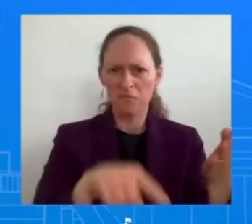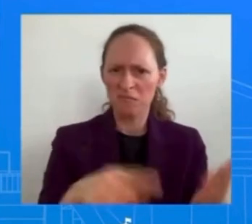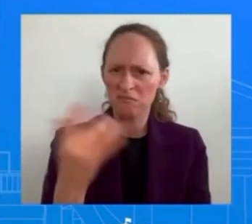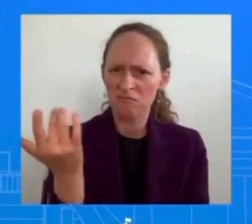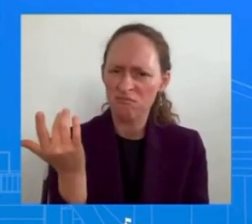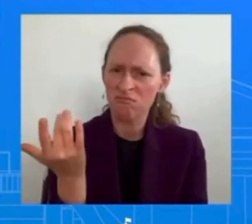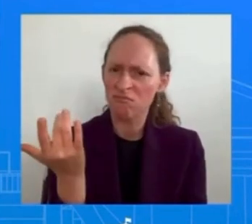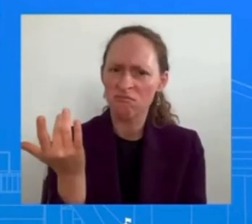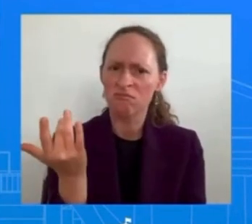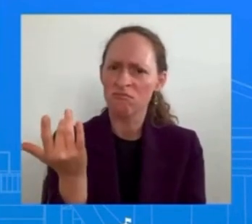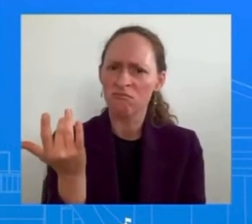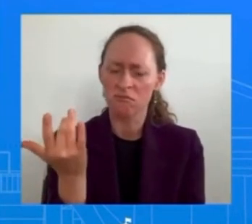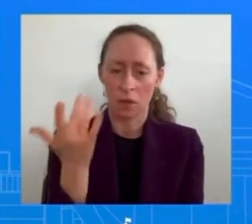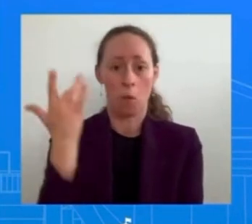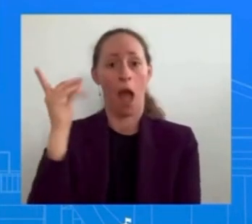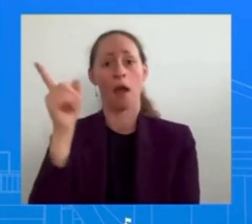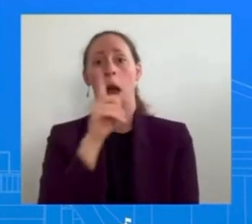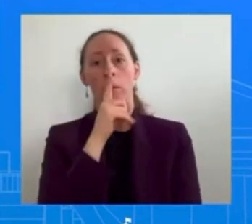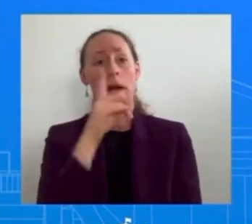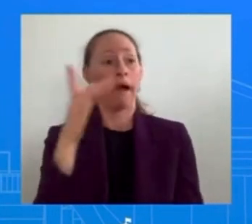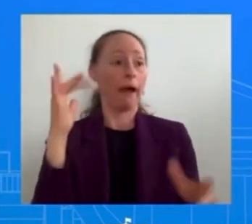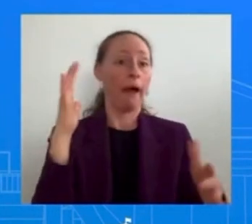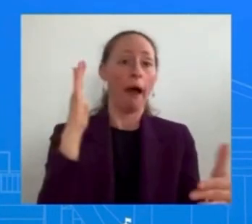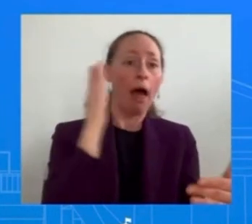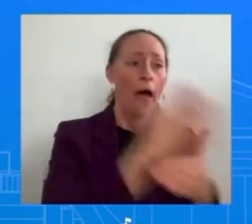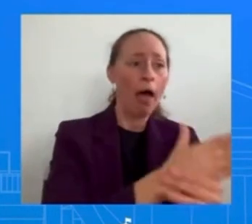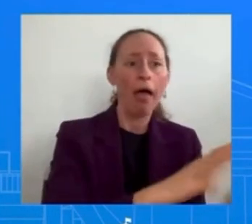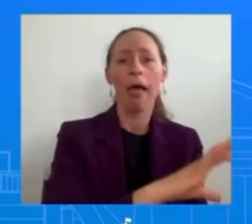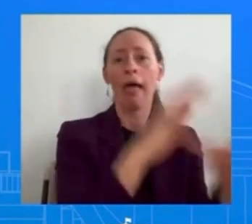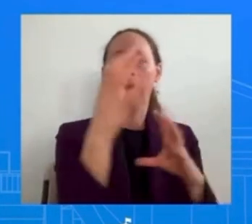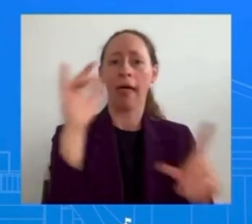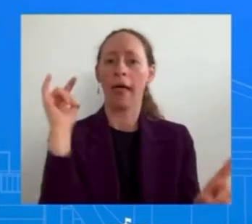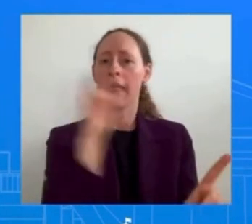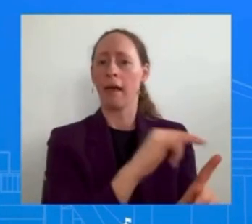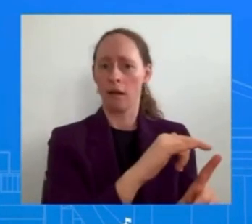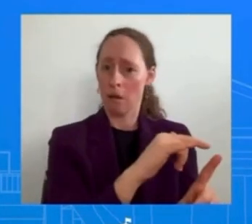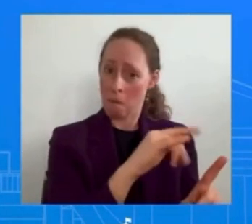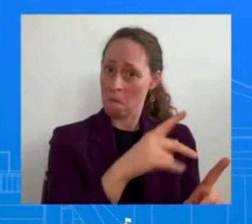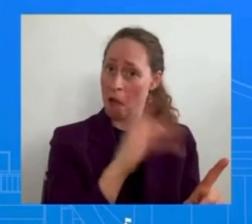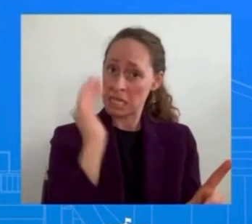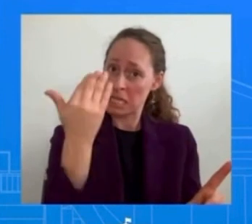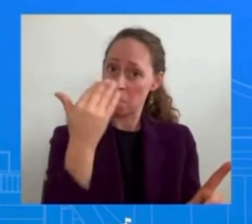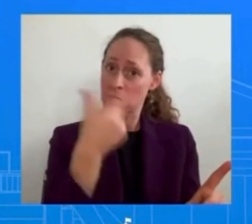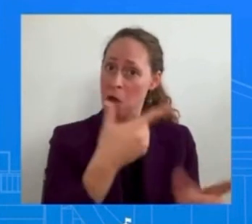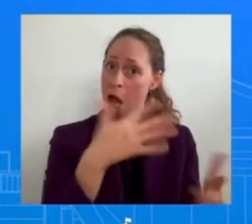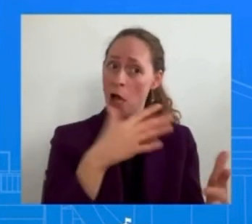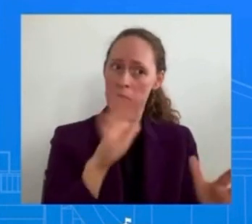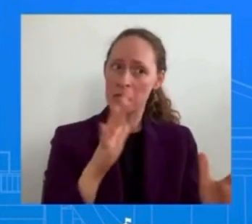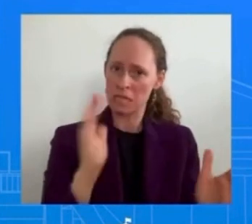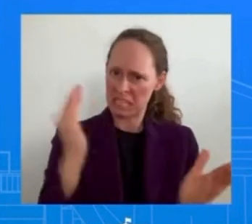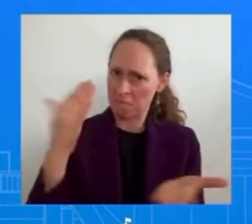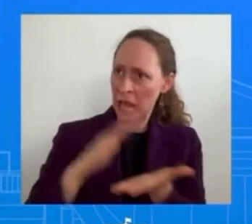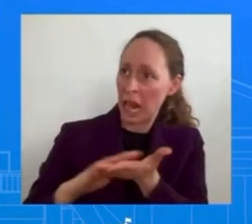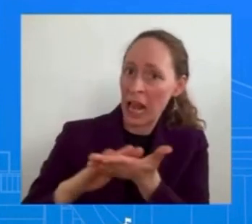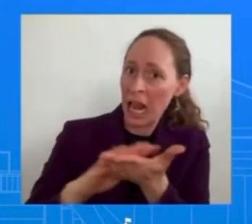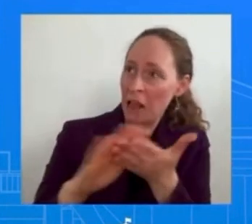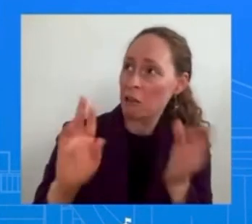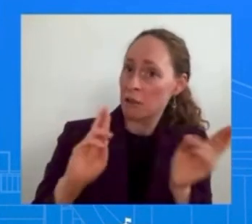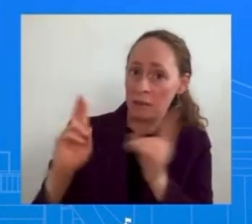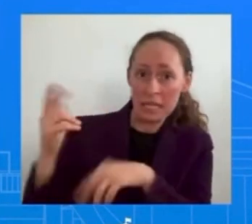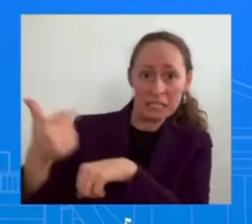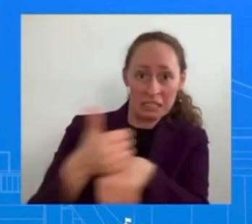process? Yeah, our biggest goal was to make sure that we weren't going to disrupt the ability of our search and rescue teams to continue